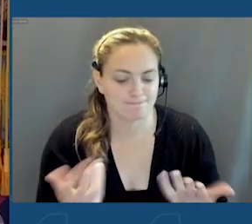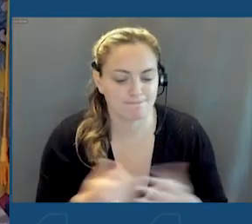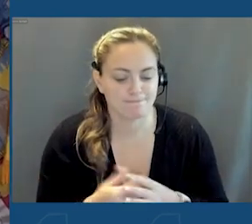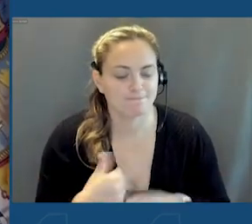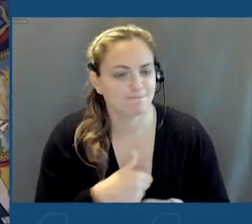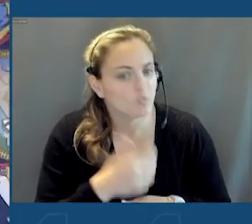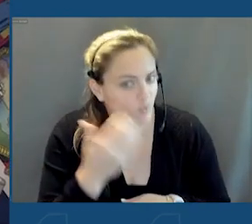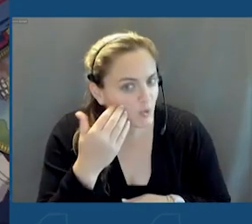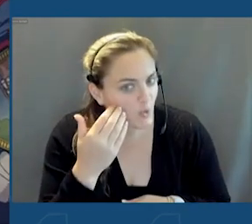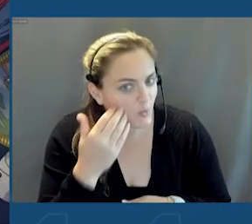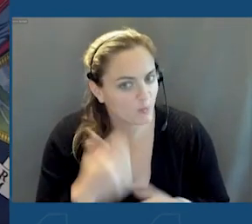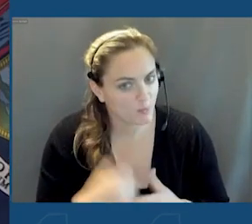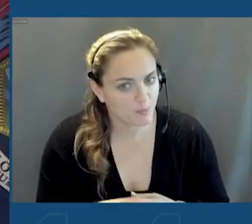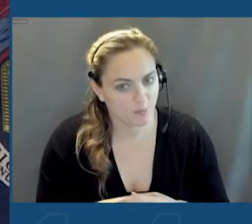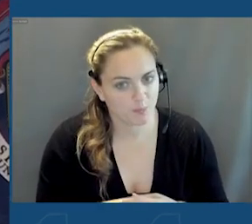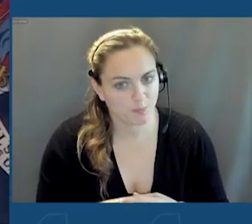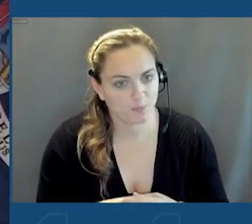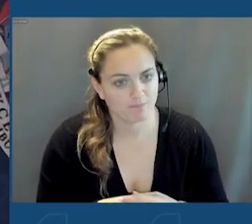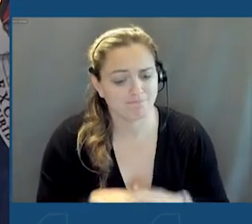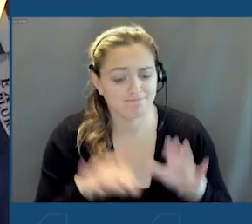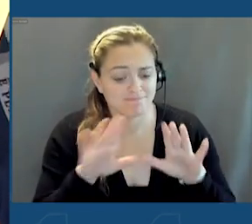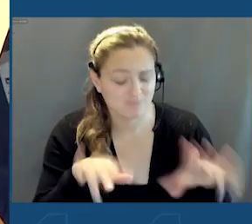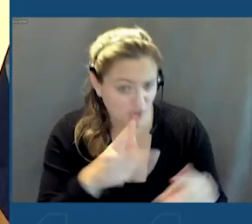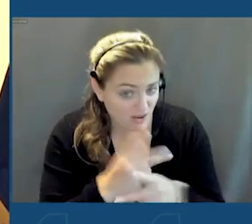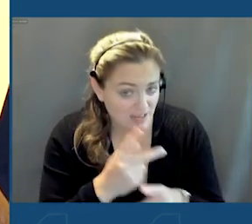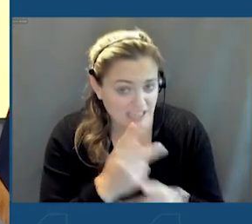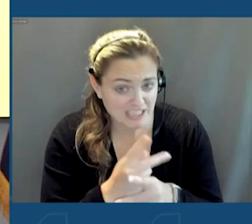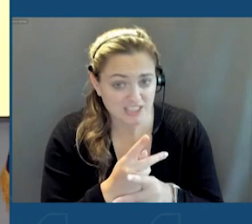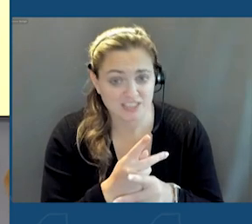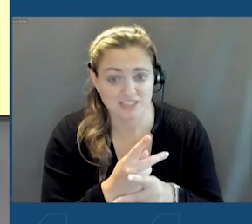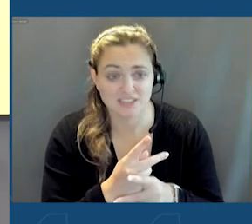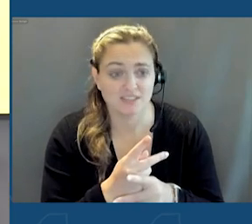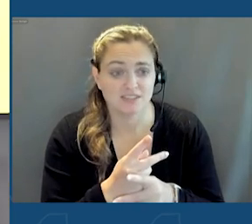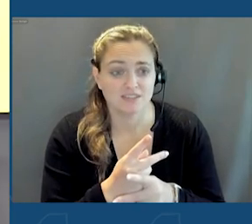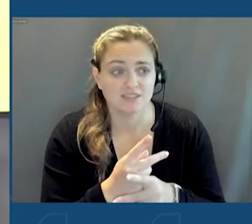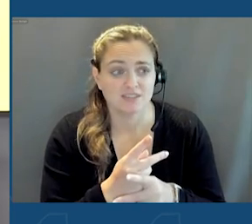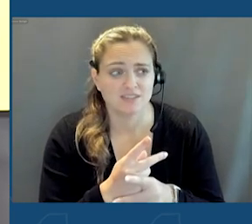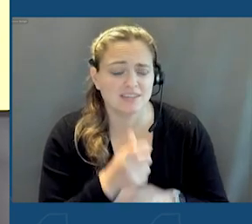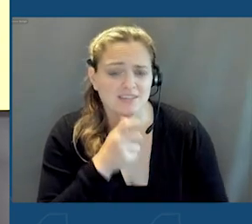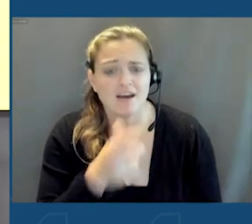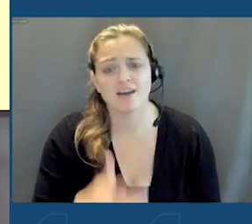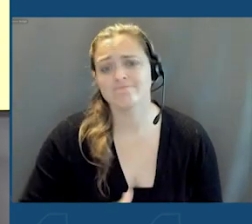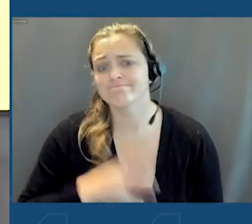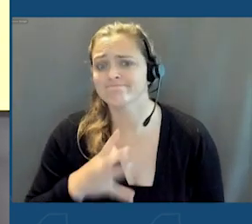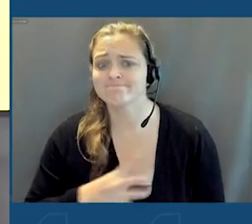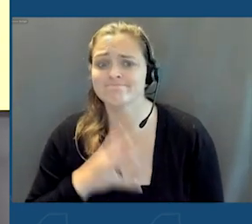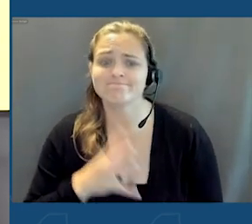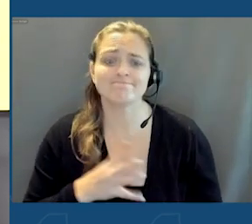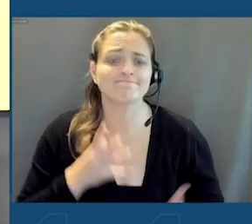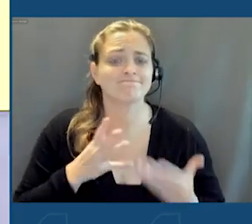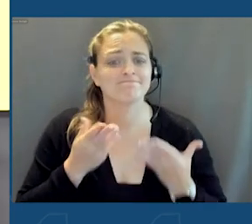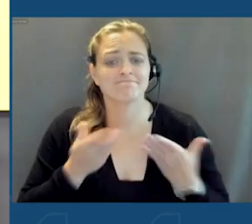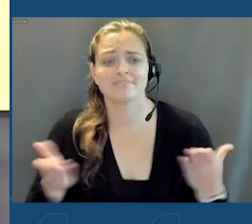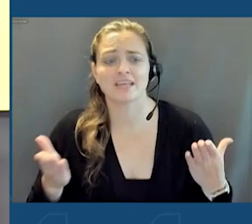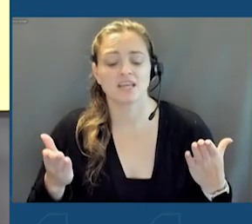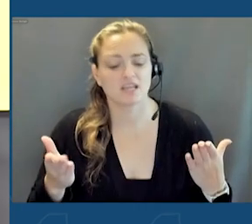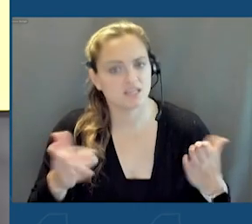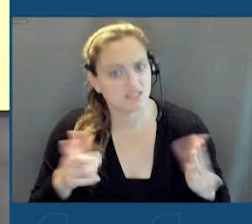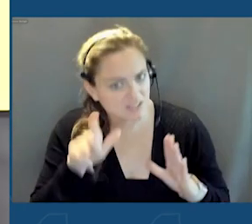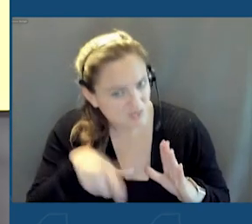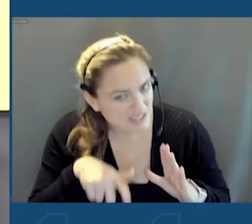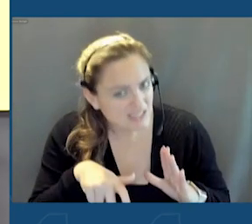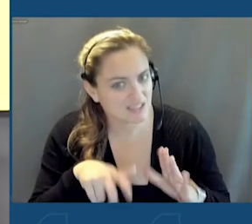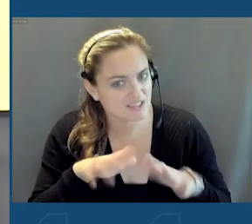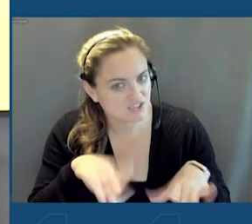know that childcare is not a luxury. Childcare is a necessity.